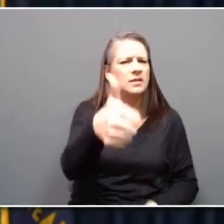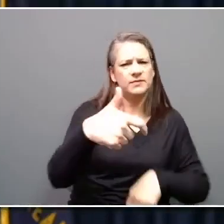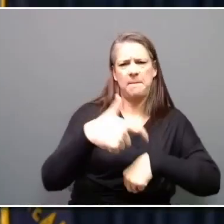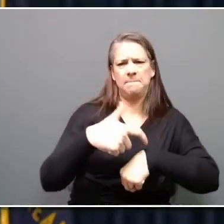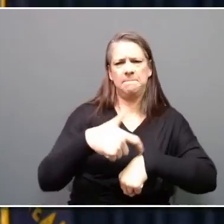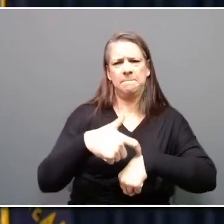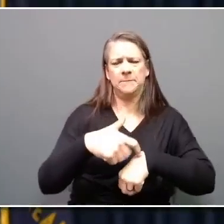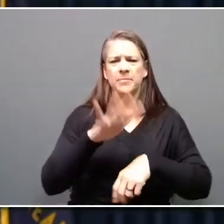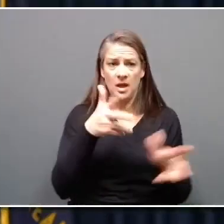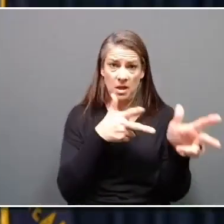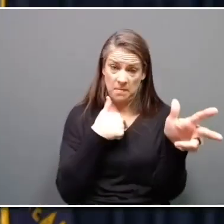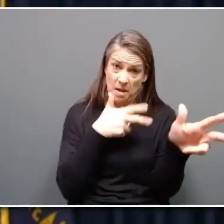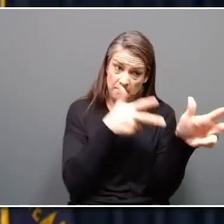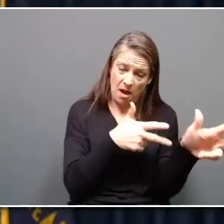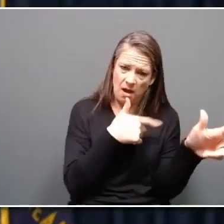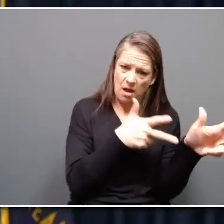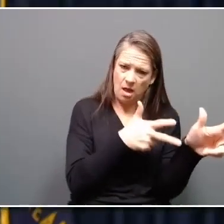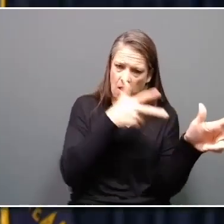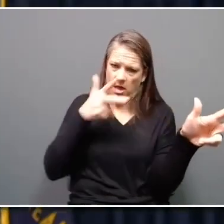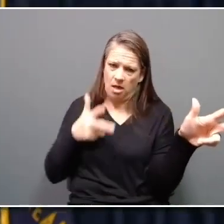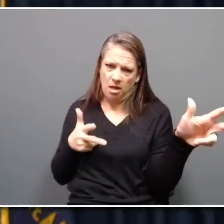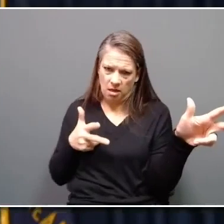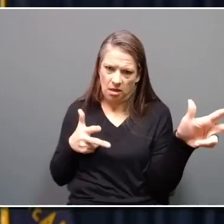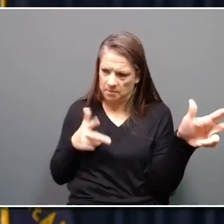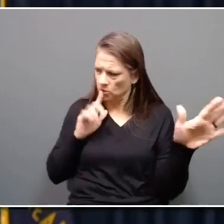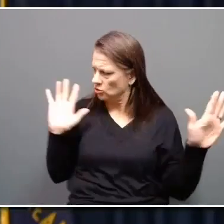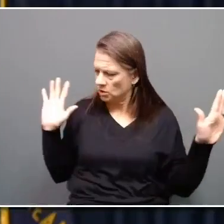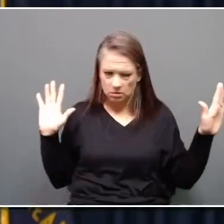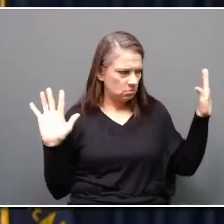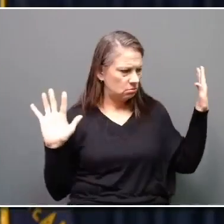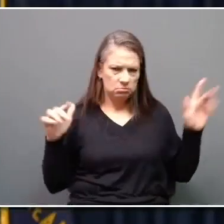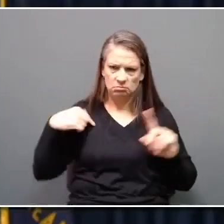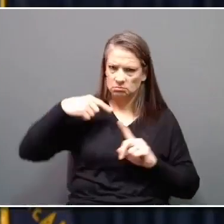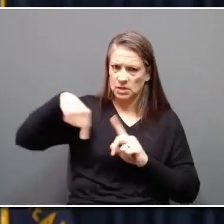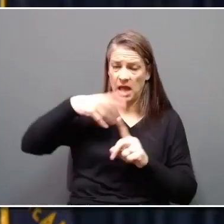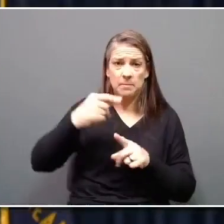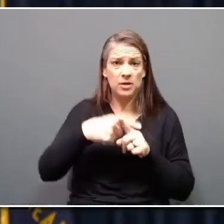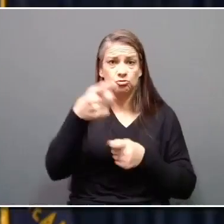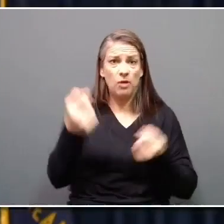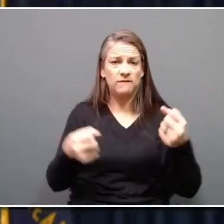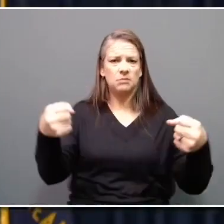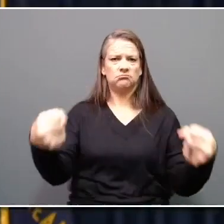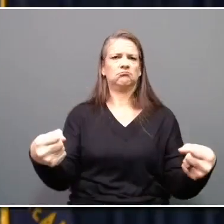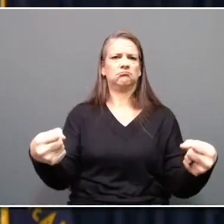and the vehicle in front of you and behind you. And keep both hands on the wheel. So I urge everyone to stay